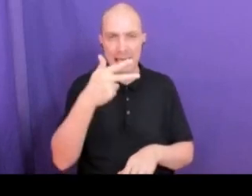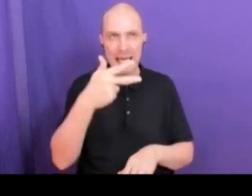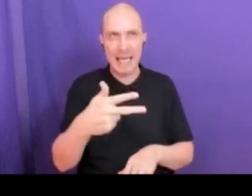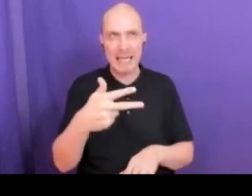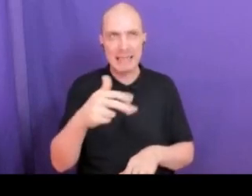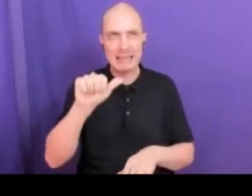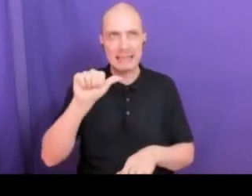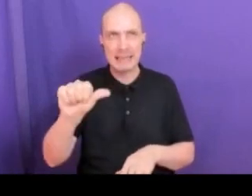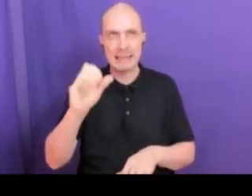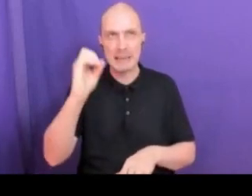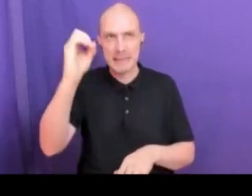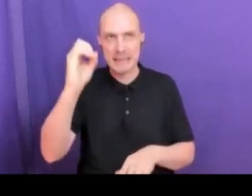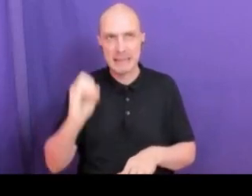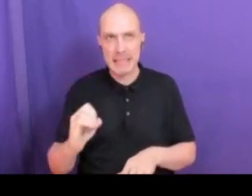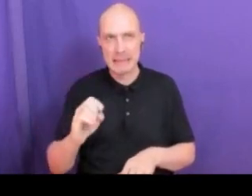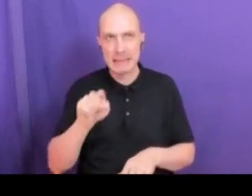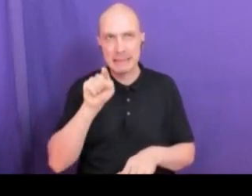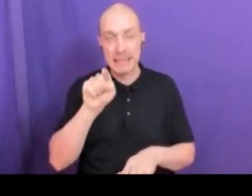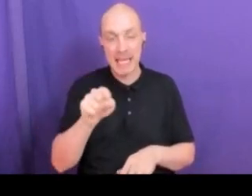the Netherlands.